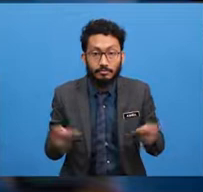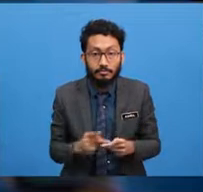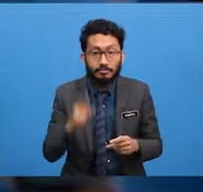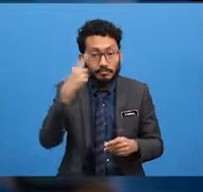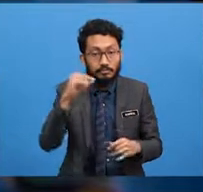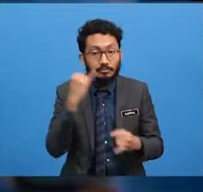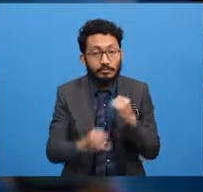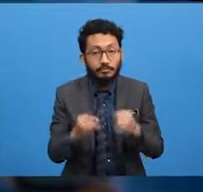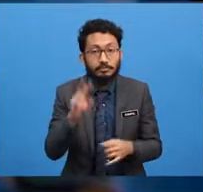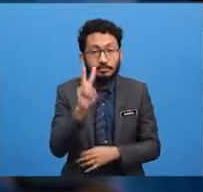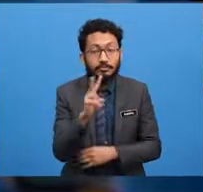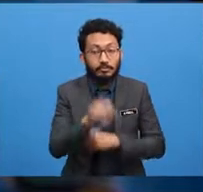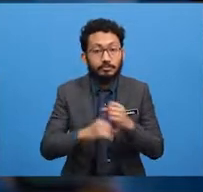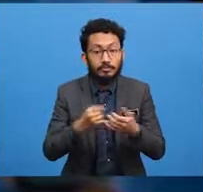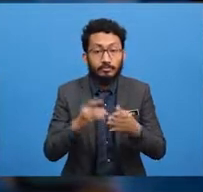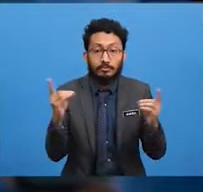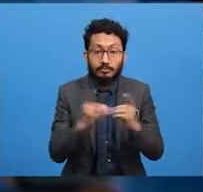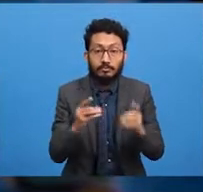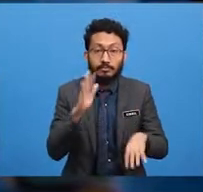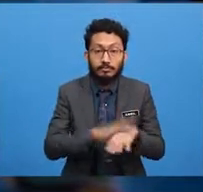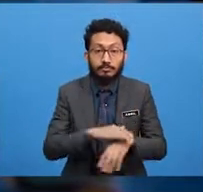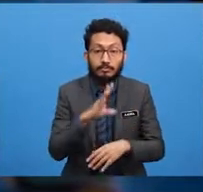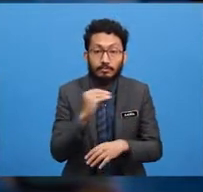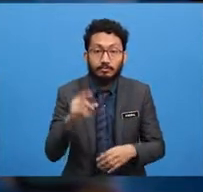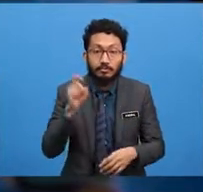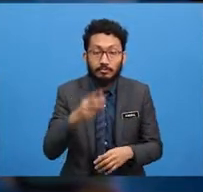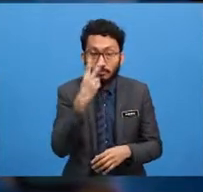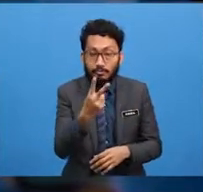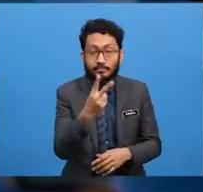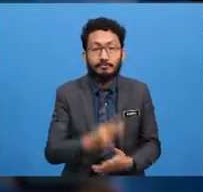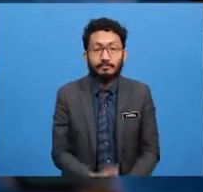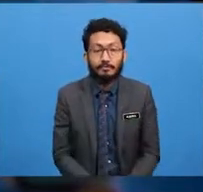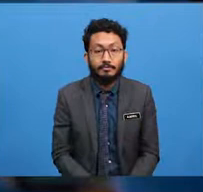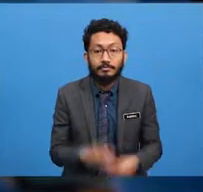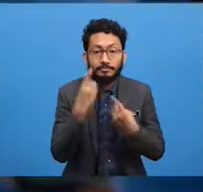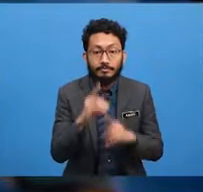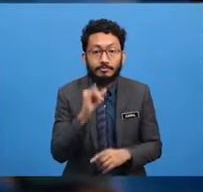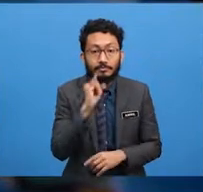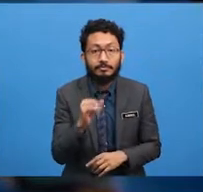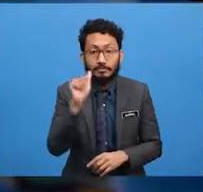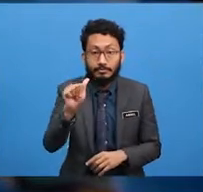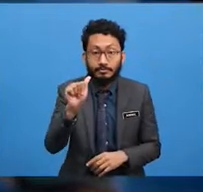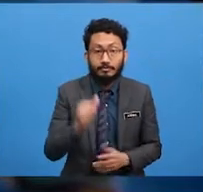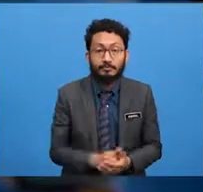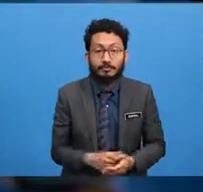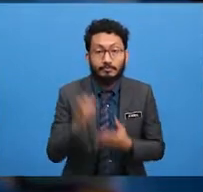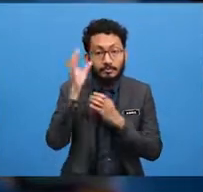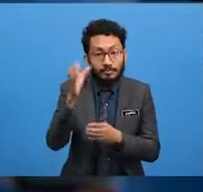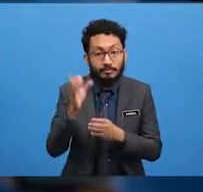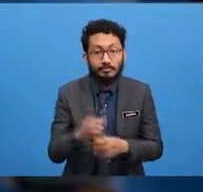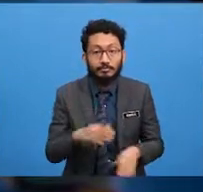two notes, meet at and must see. The answer is A, suggest